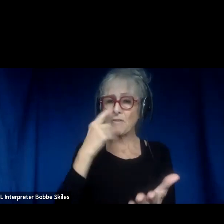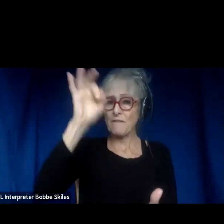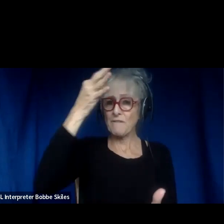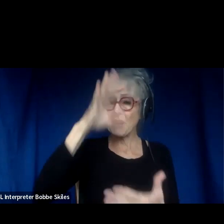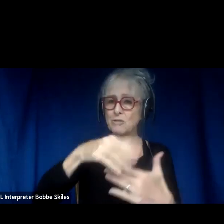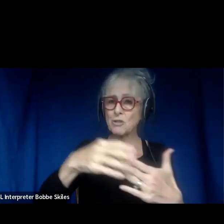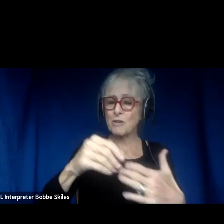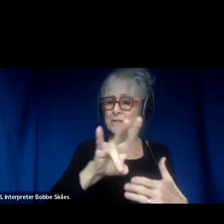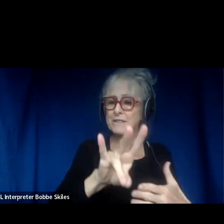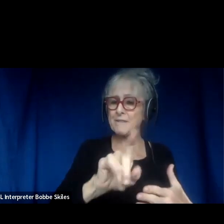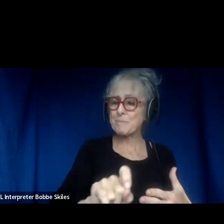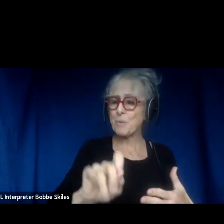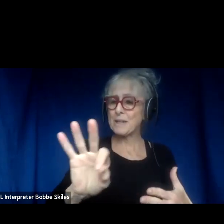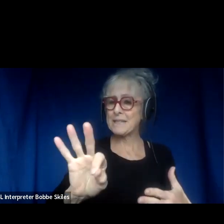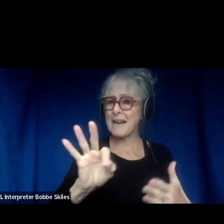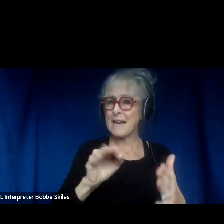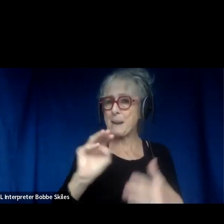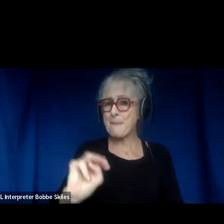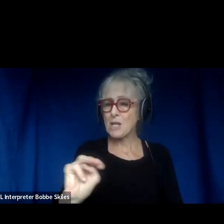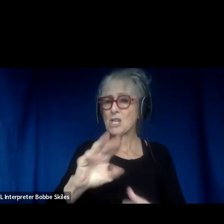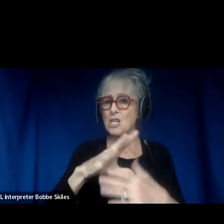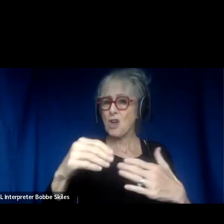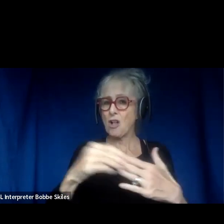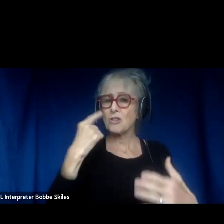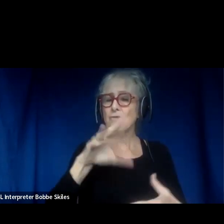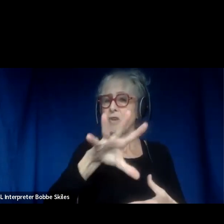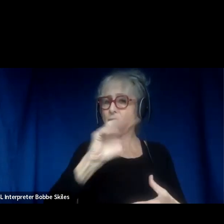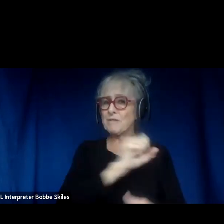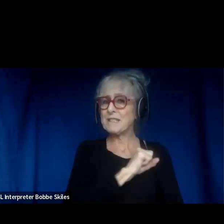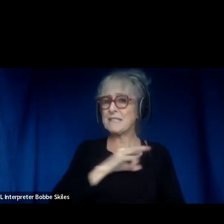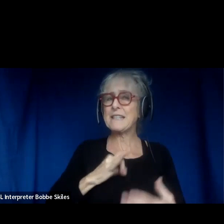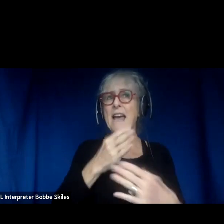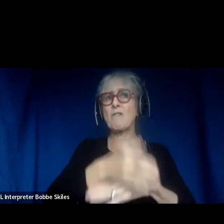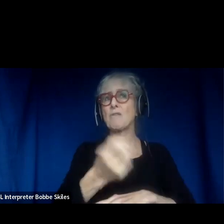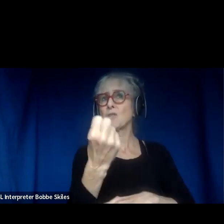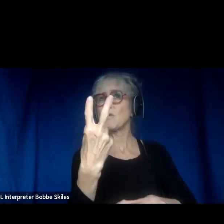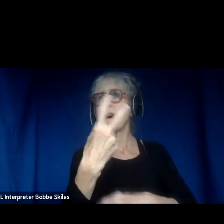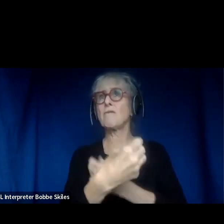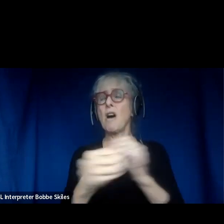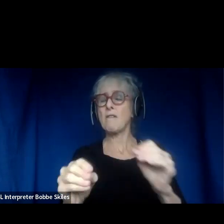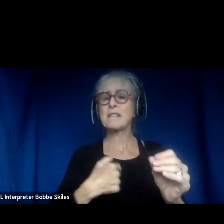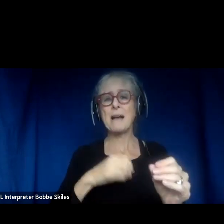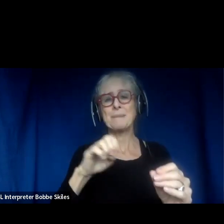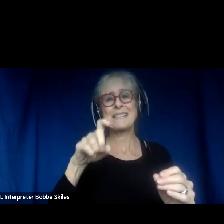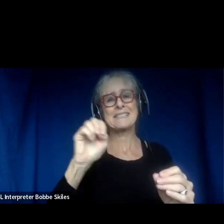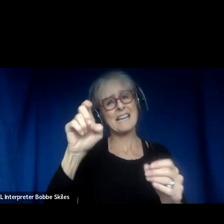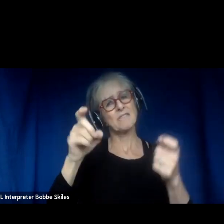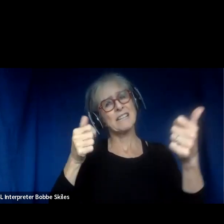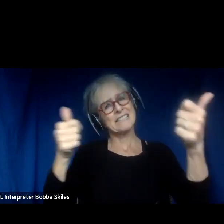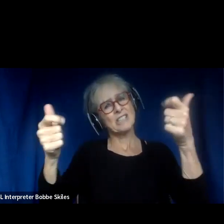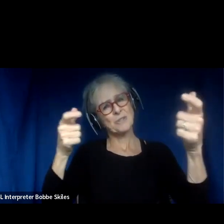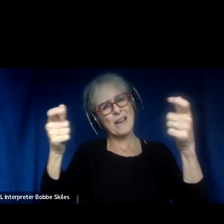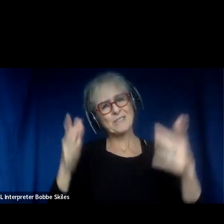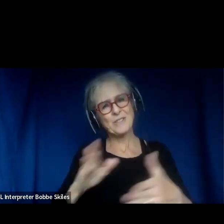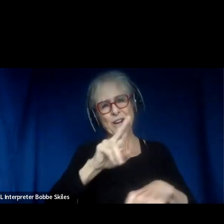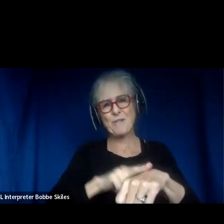is $7.9 million. And again, that's for 50 staff over 12 offices. I'm an executive director. Of course, I'm going to say, no, I